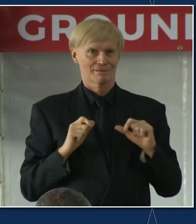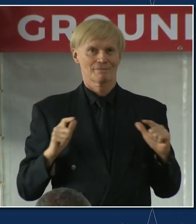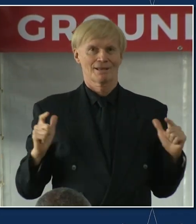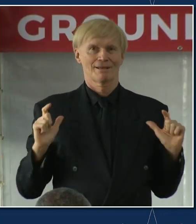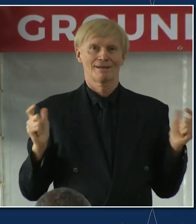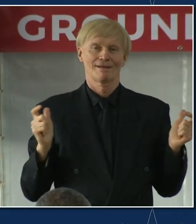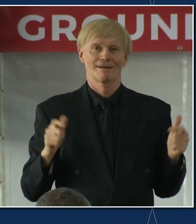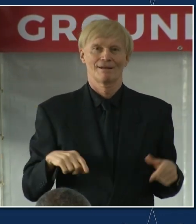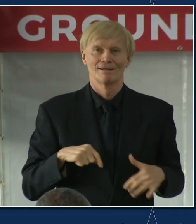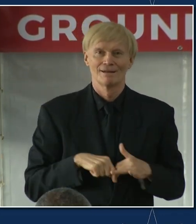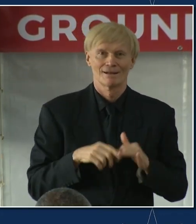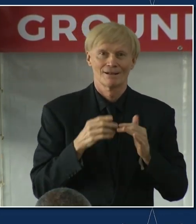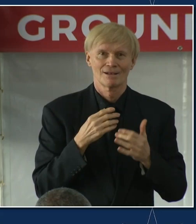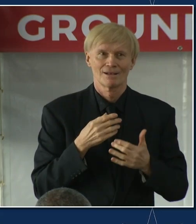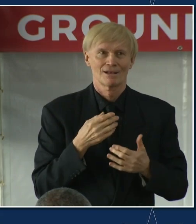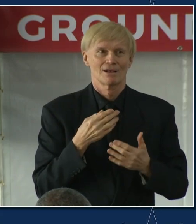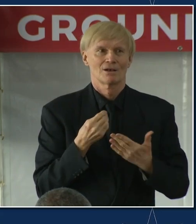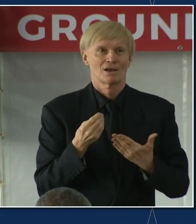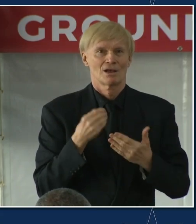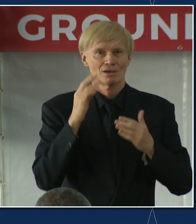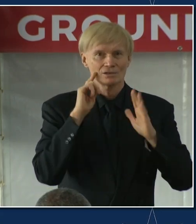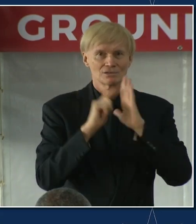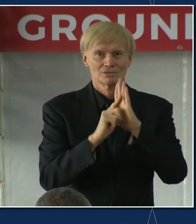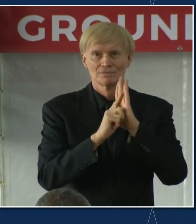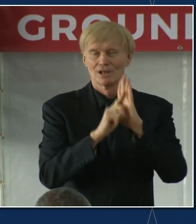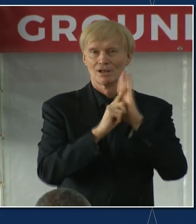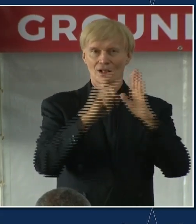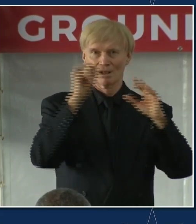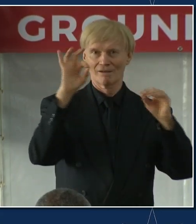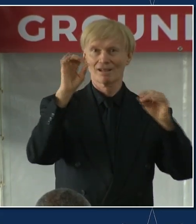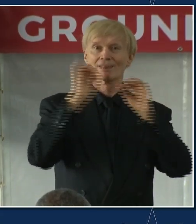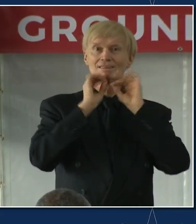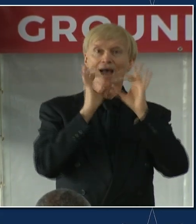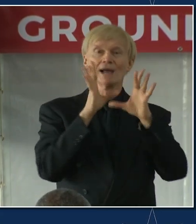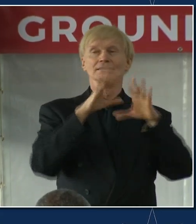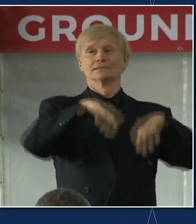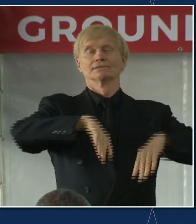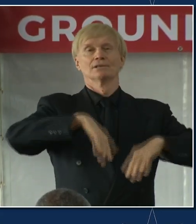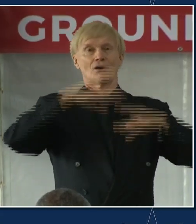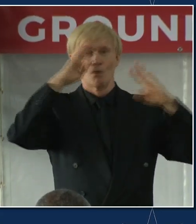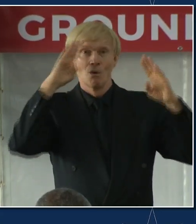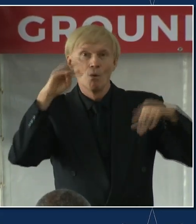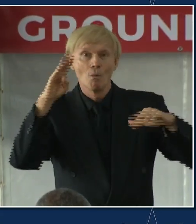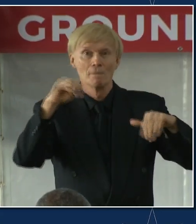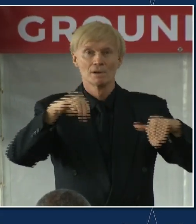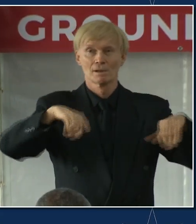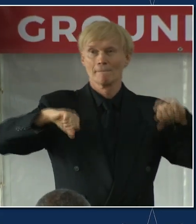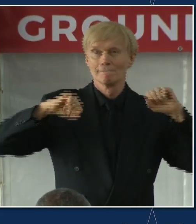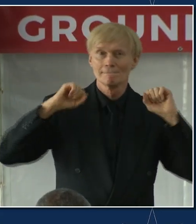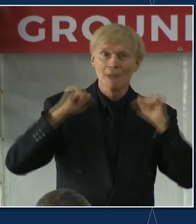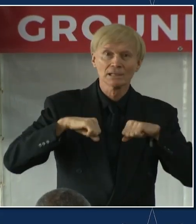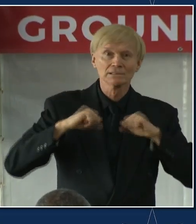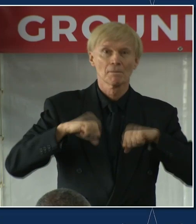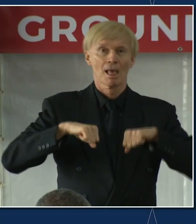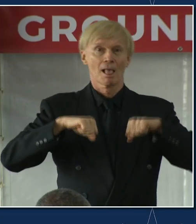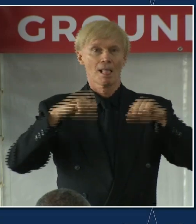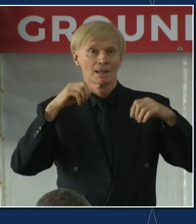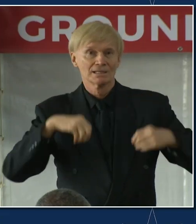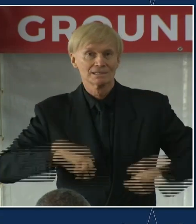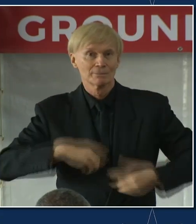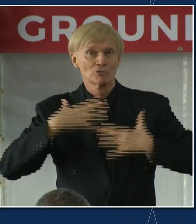of light, a symbol of hope, of what is possible, and an inspiration to all of